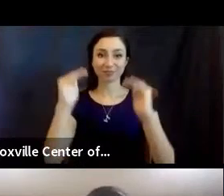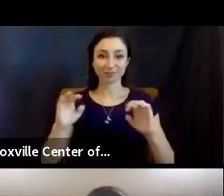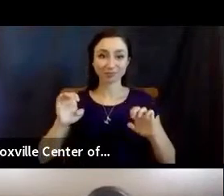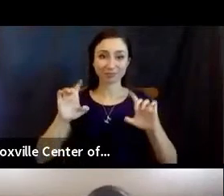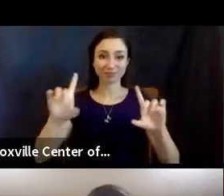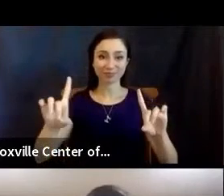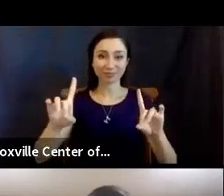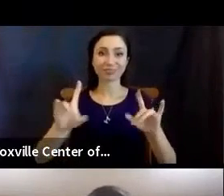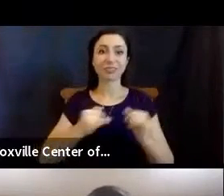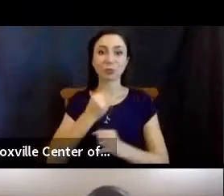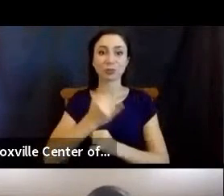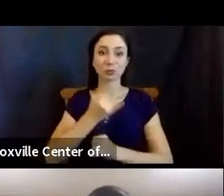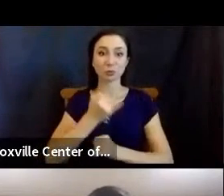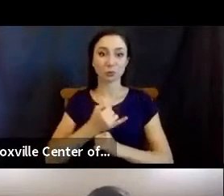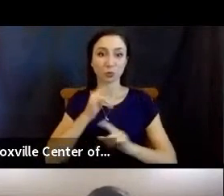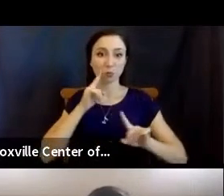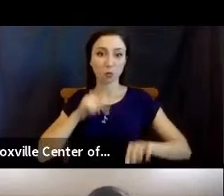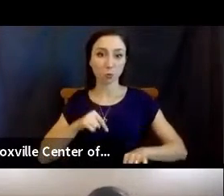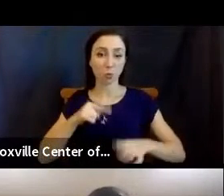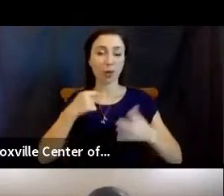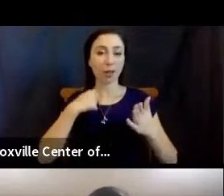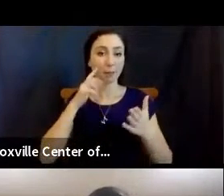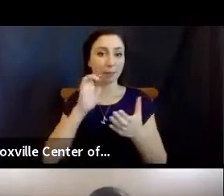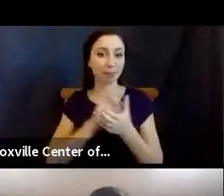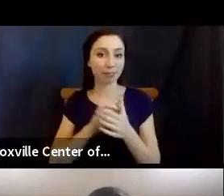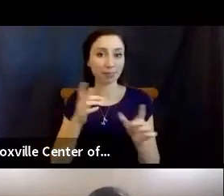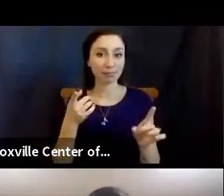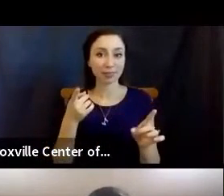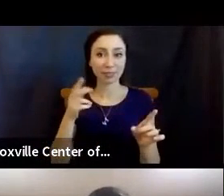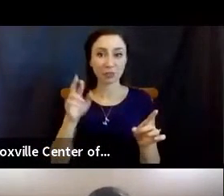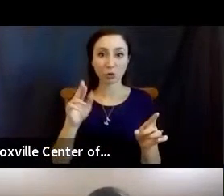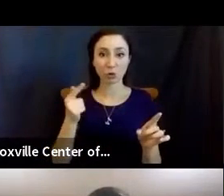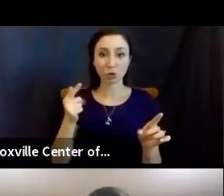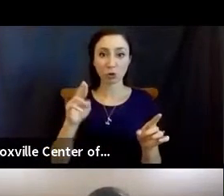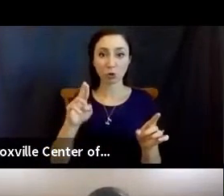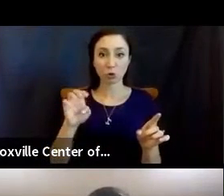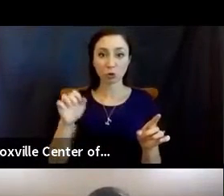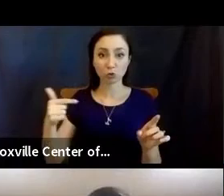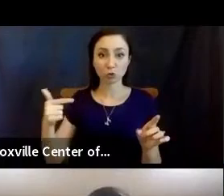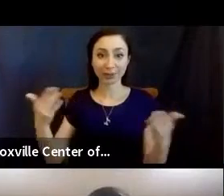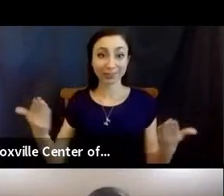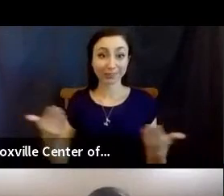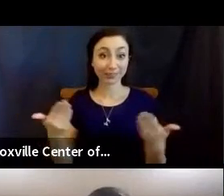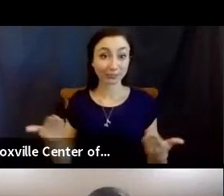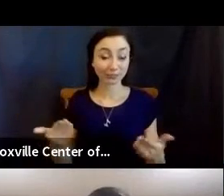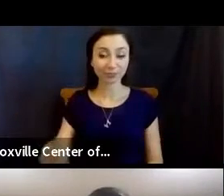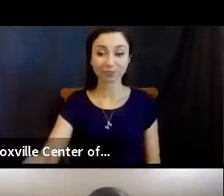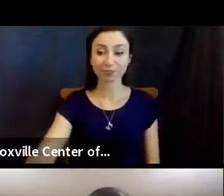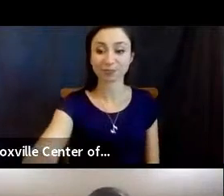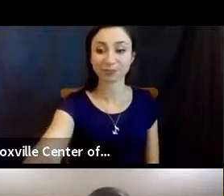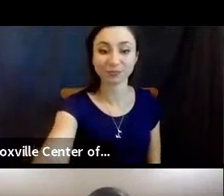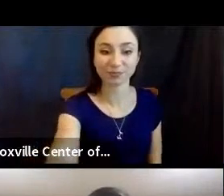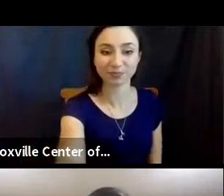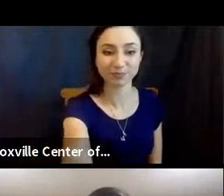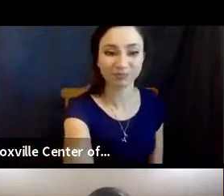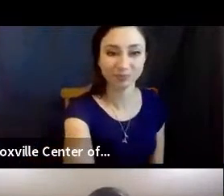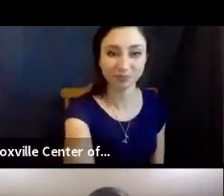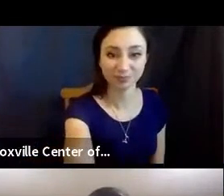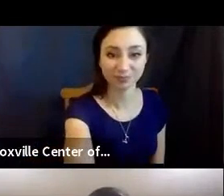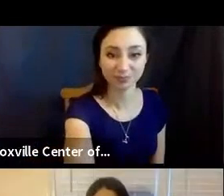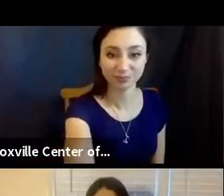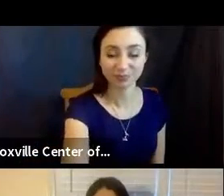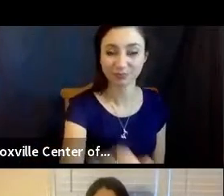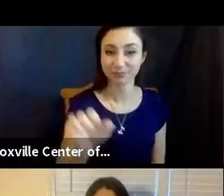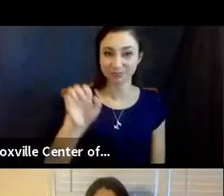educational institution reports? I believe Dr. Greg is out there somewhere. Yes. Let me get